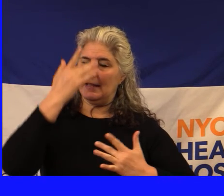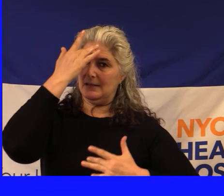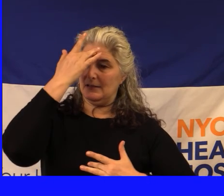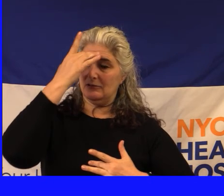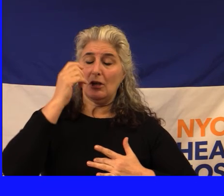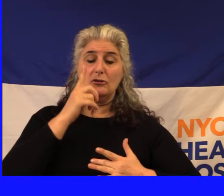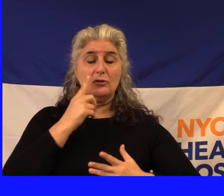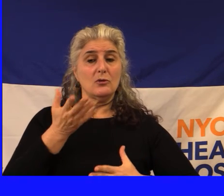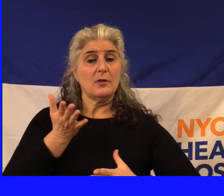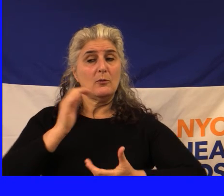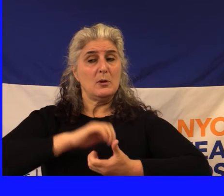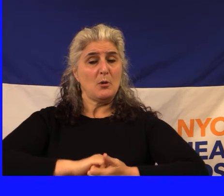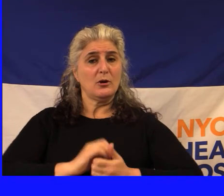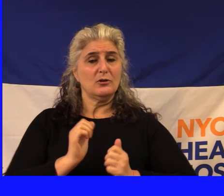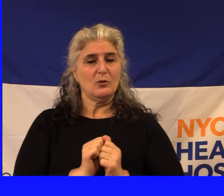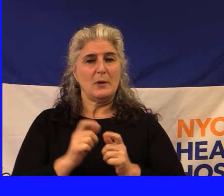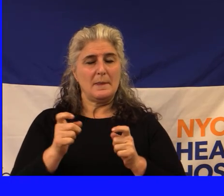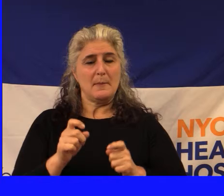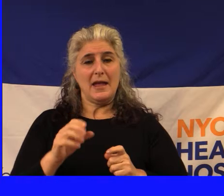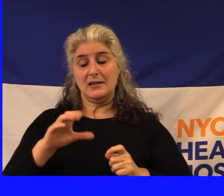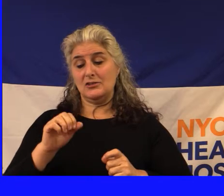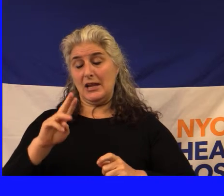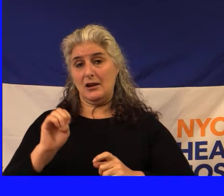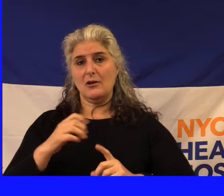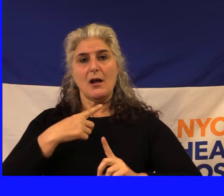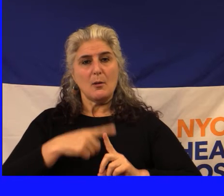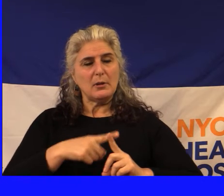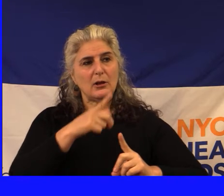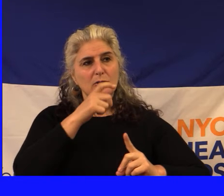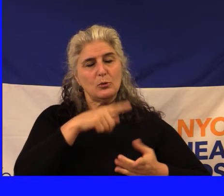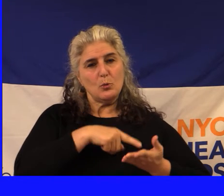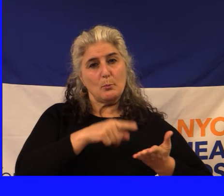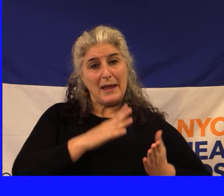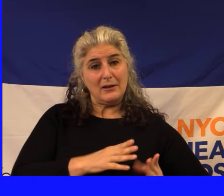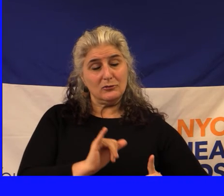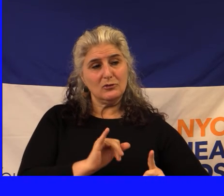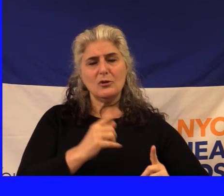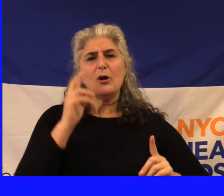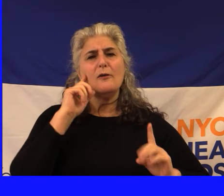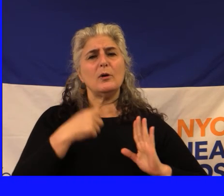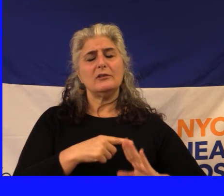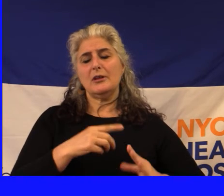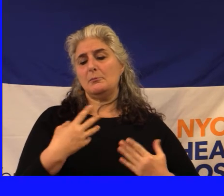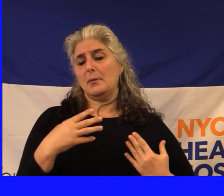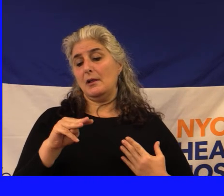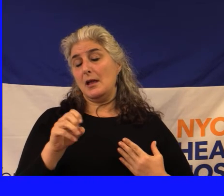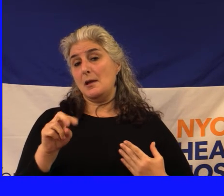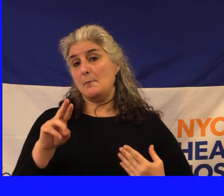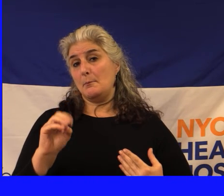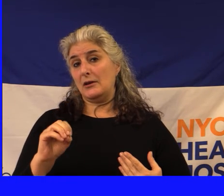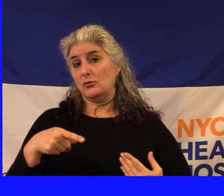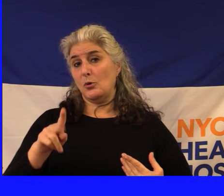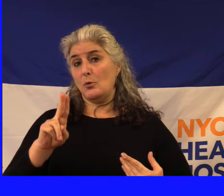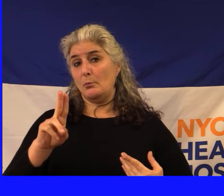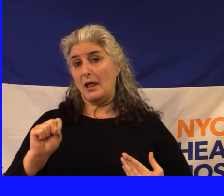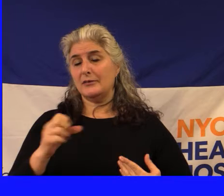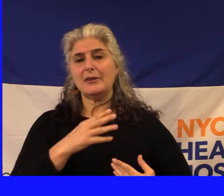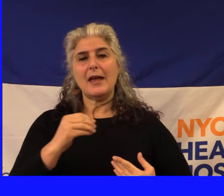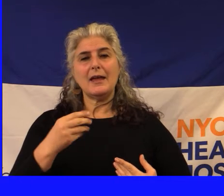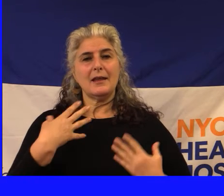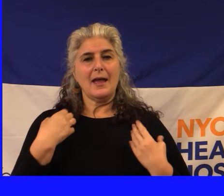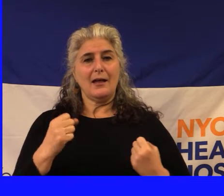Care Office, as well as the payers themselves, MetroPlus and Health First. We've had numerous conversations with them, understanding